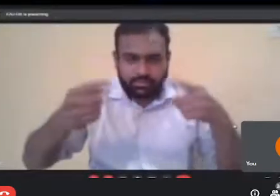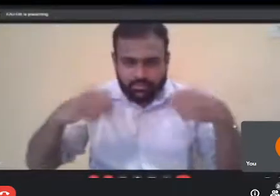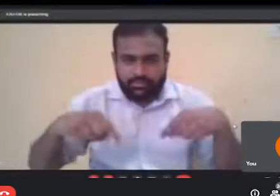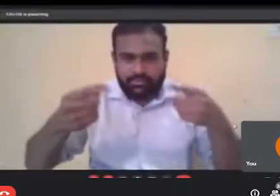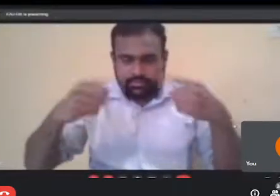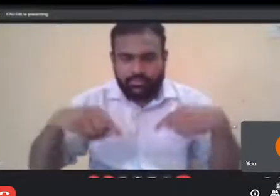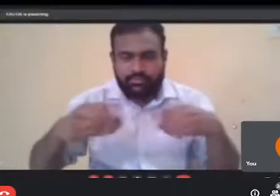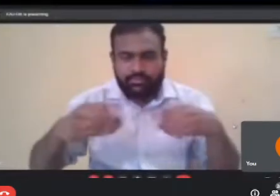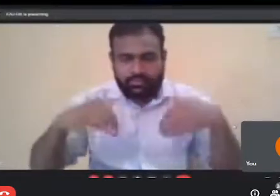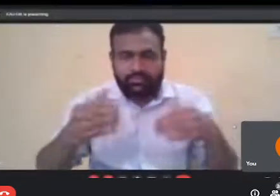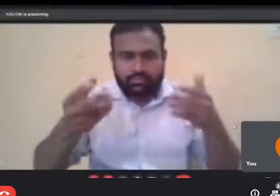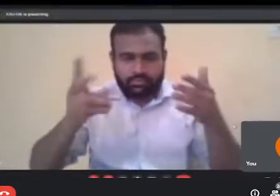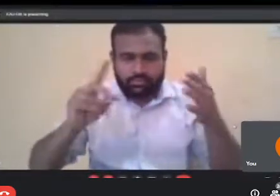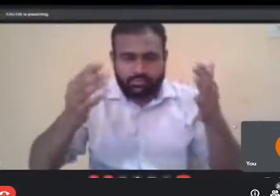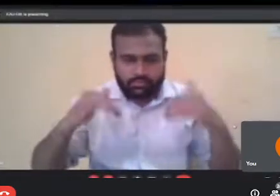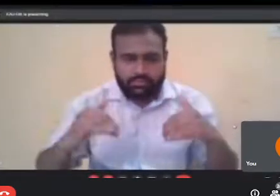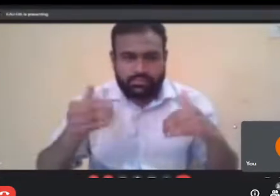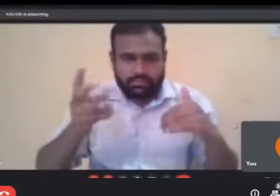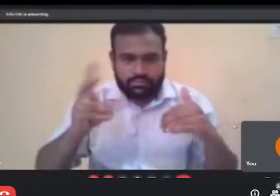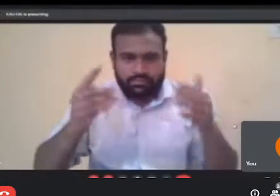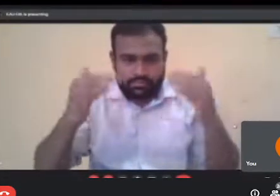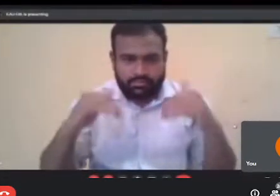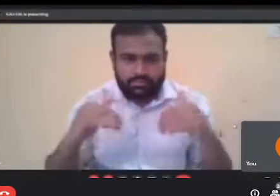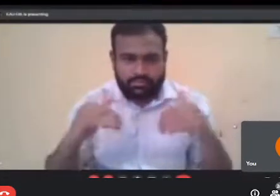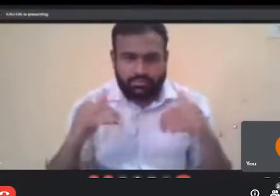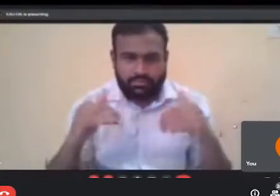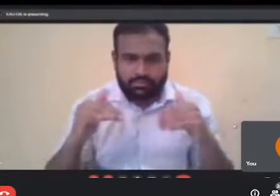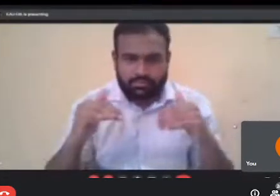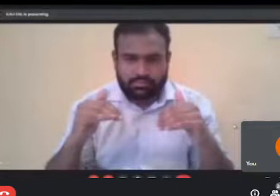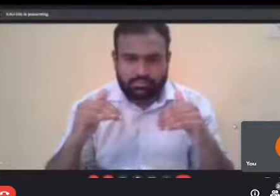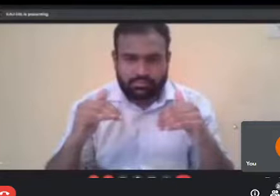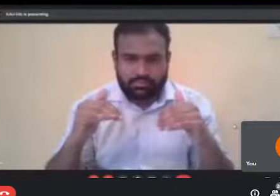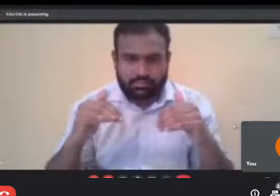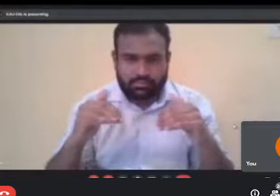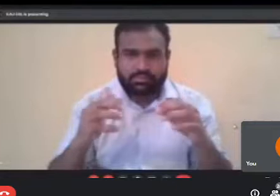Next slide, please. Next slide, please.